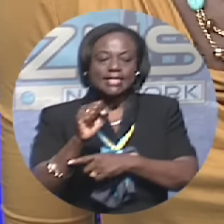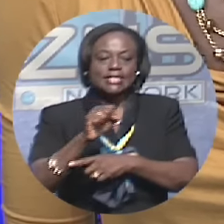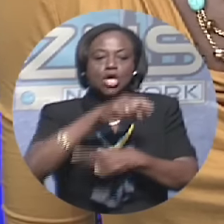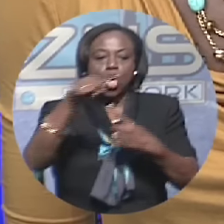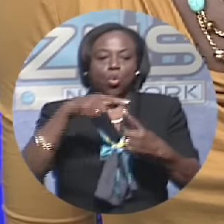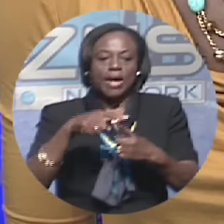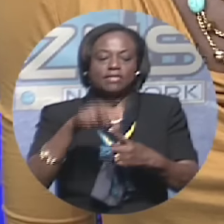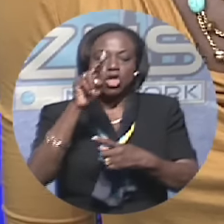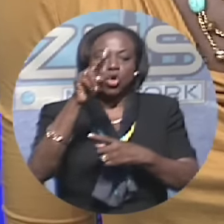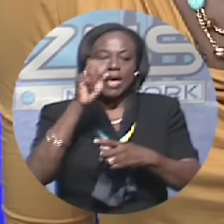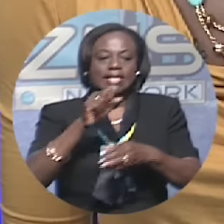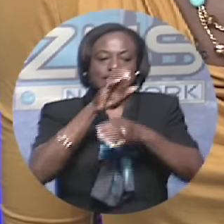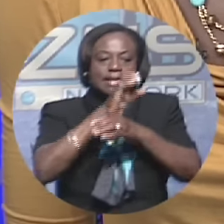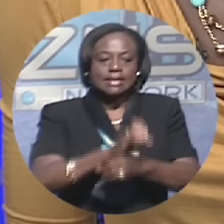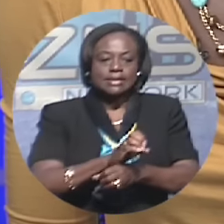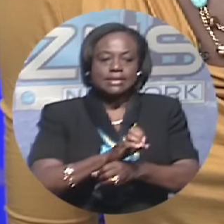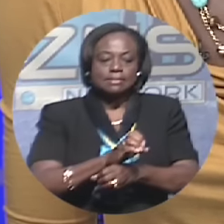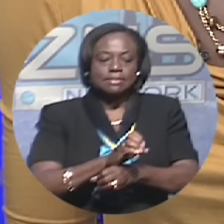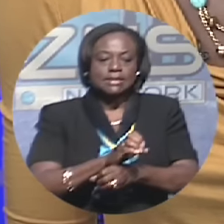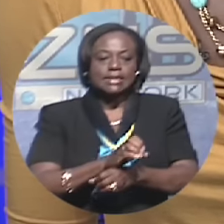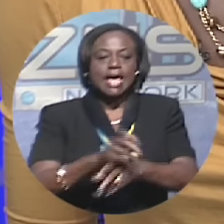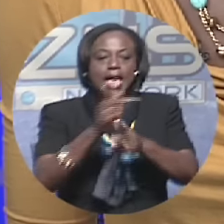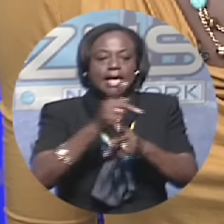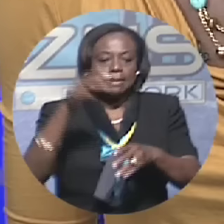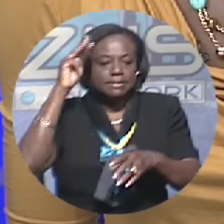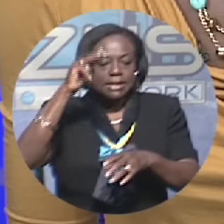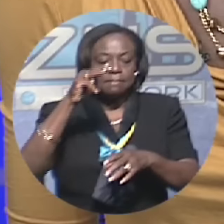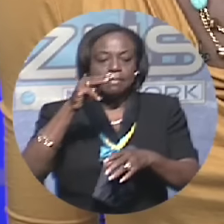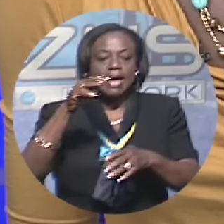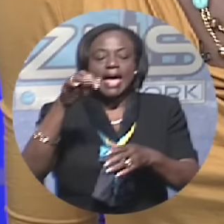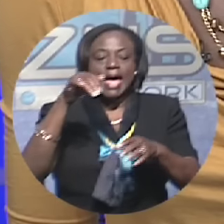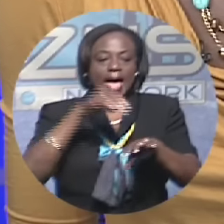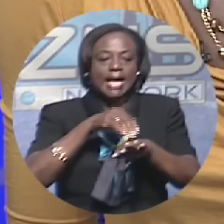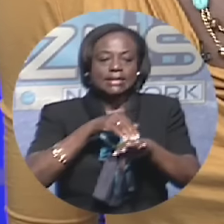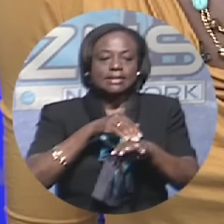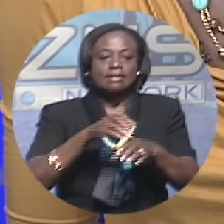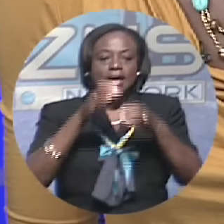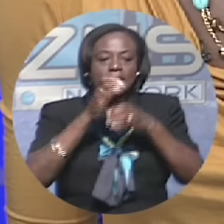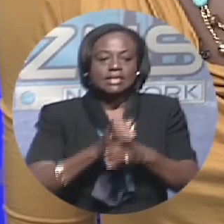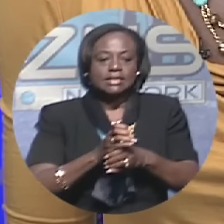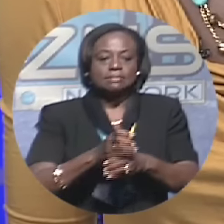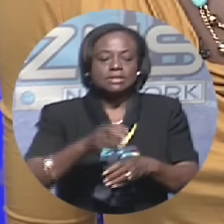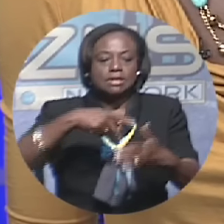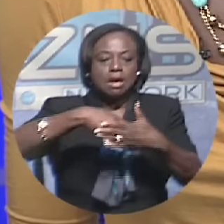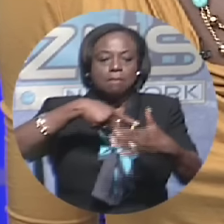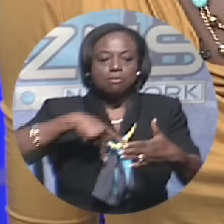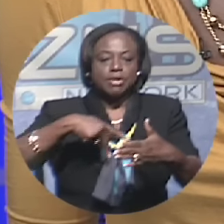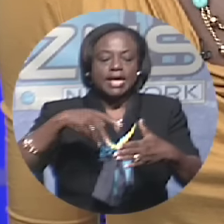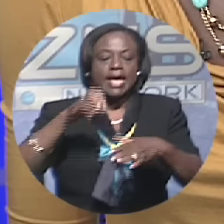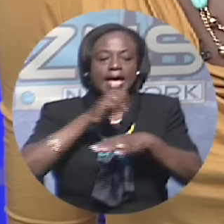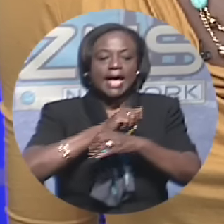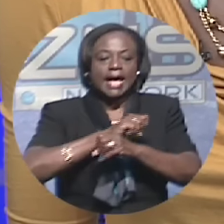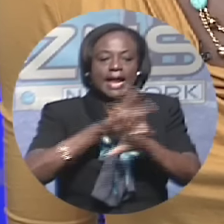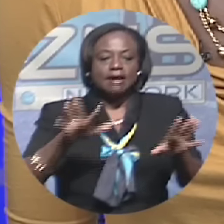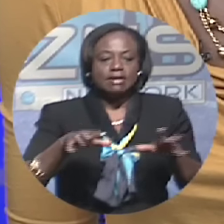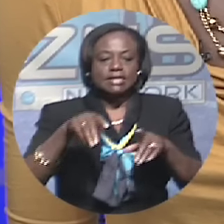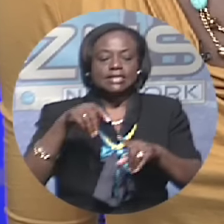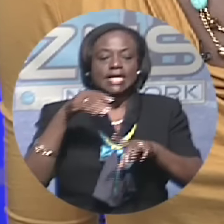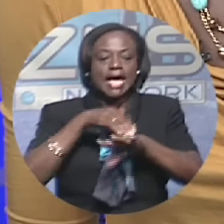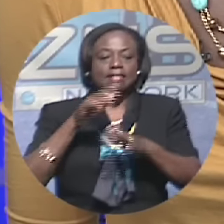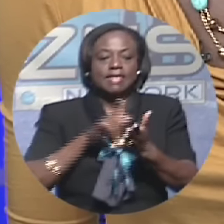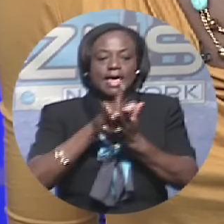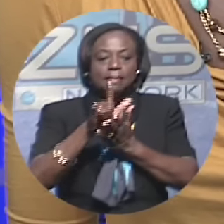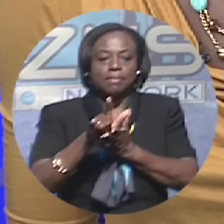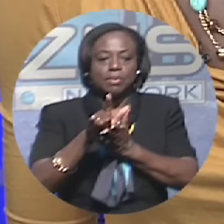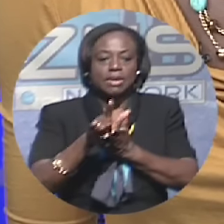and Border Protection officials detained him at the United States Customs and Immigration Plea Clearance Department Lounge at LPIA after